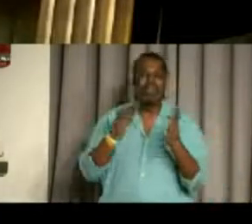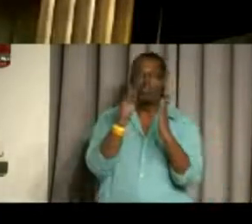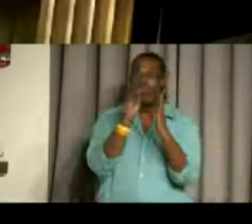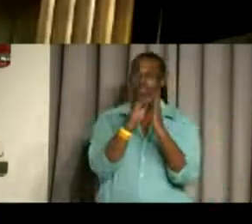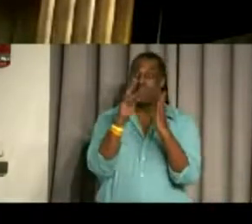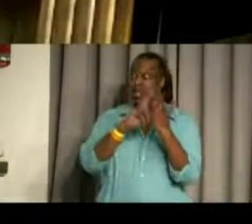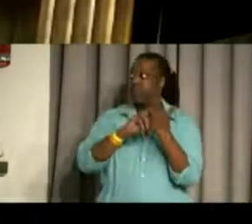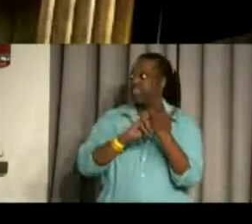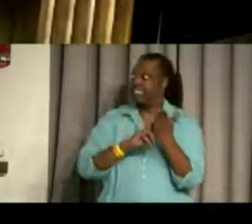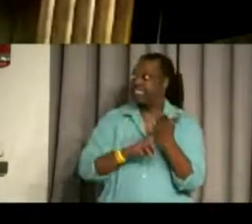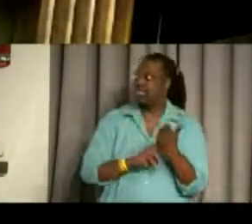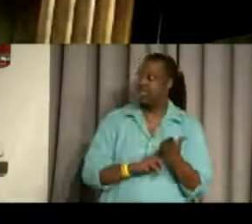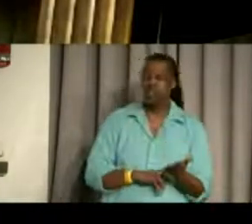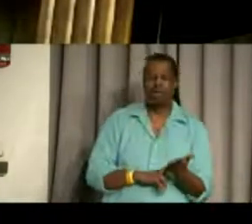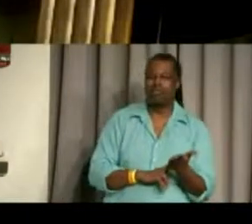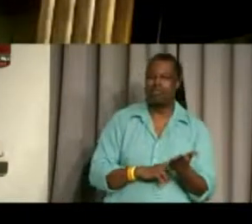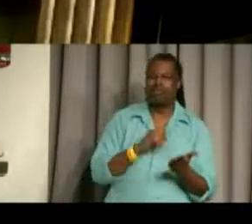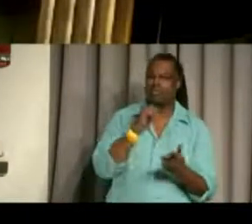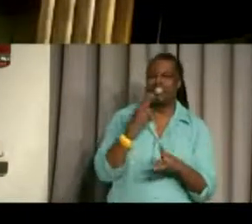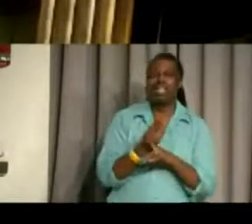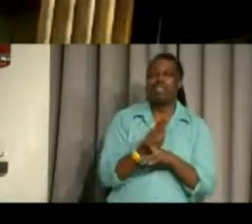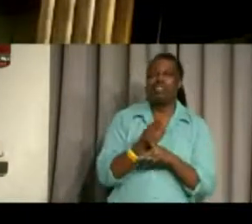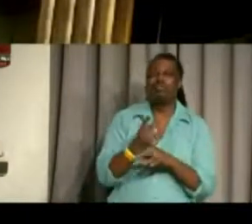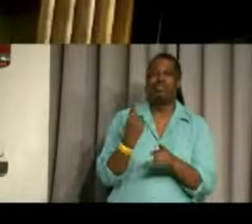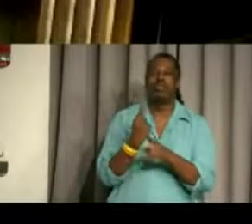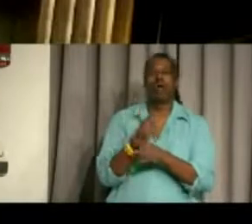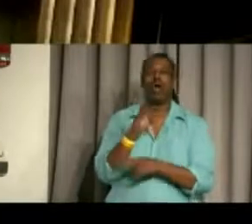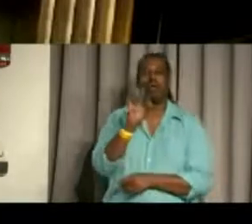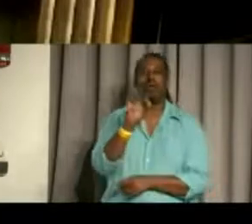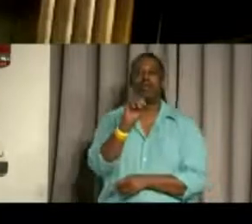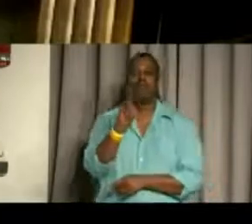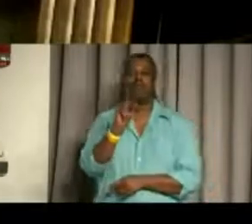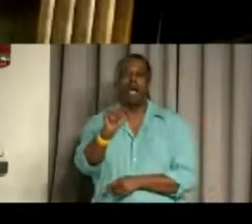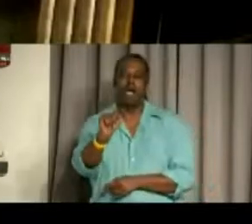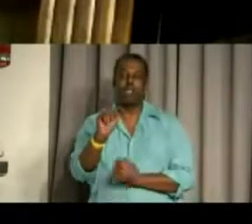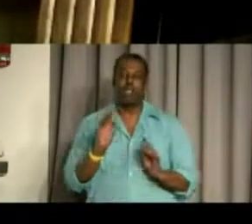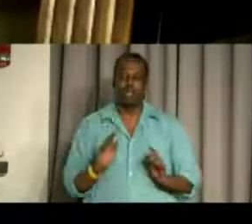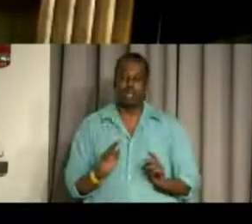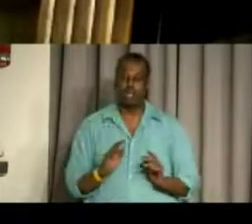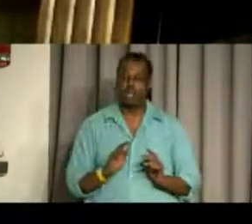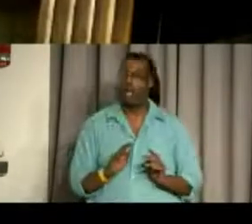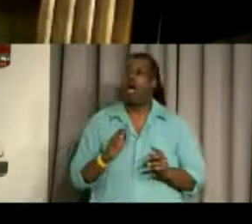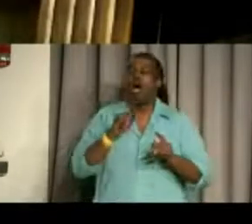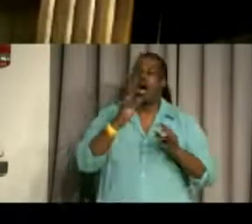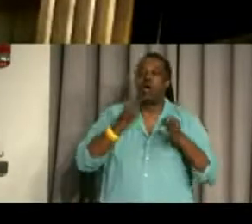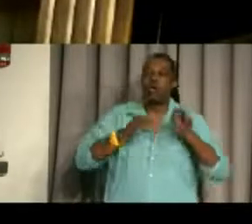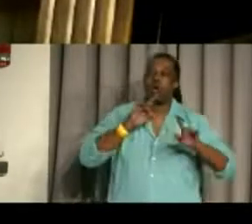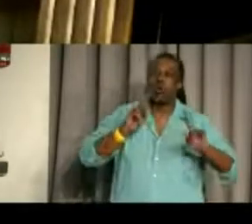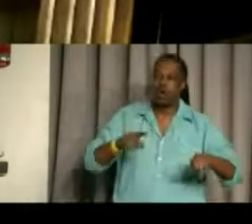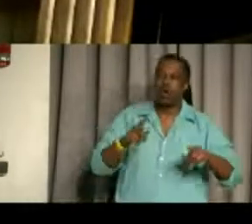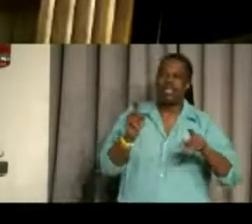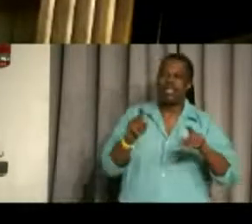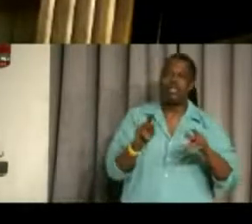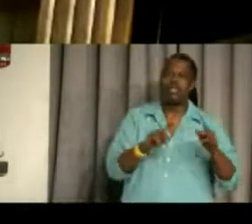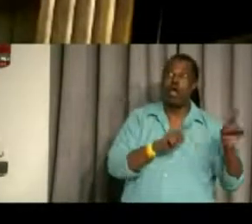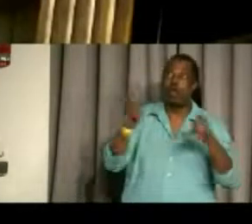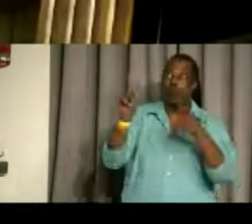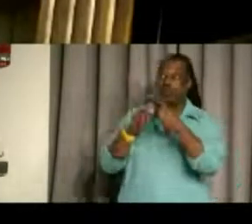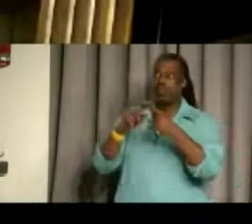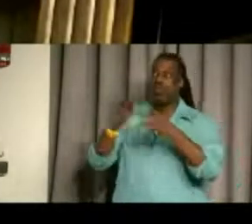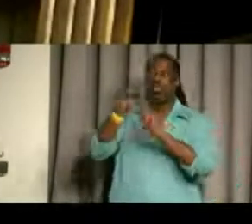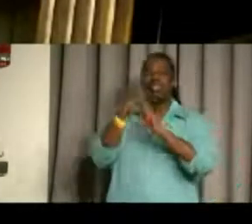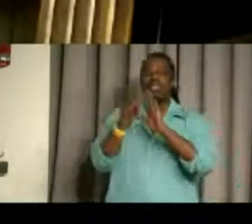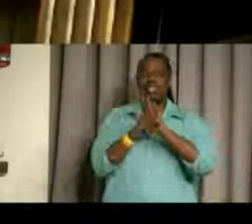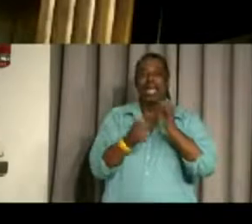that were circulated did not use the proper font. A court battle was necessary all the way up to the state Supreme Court in